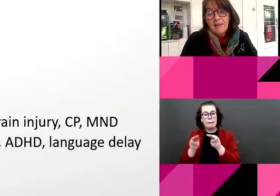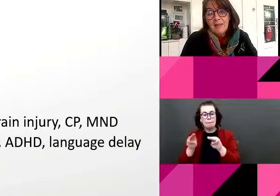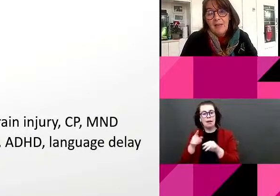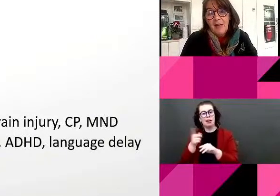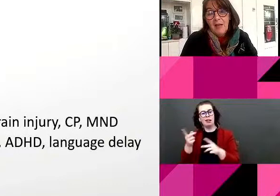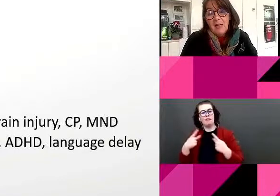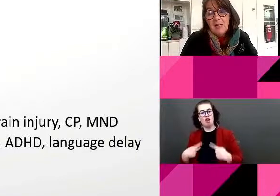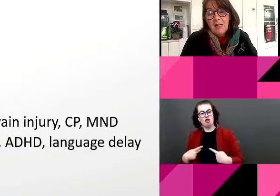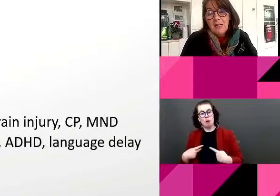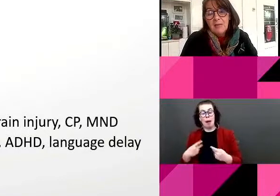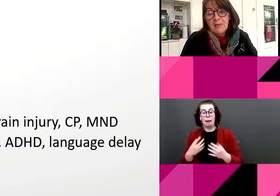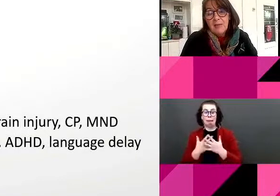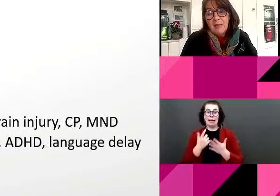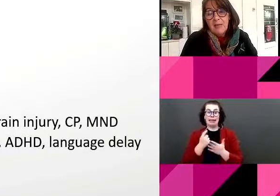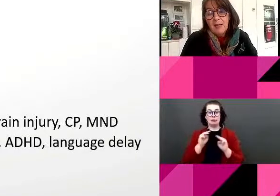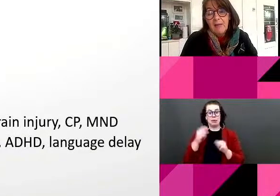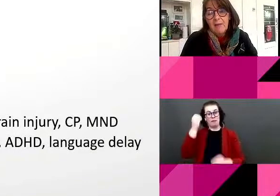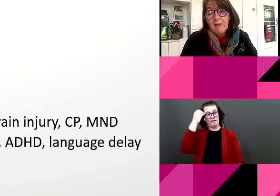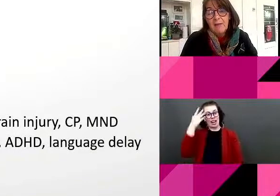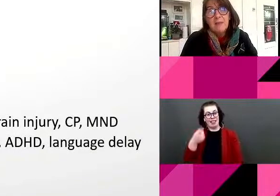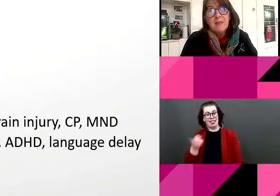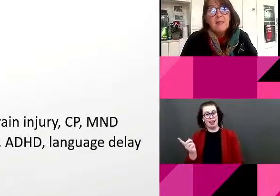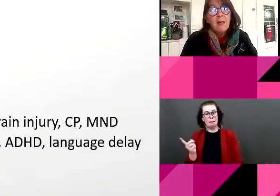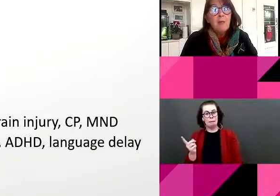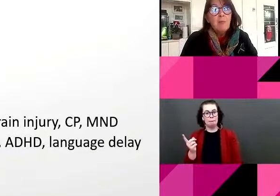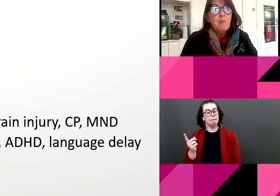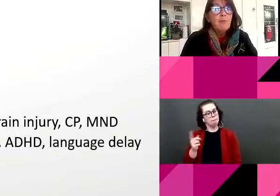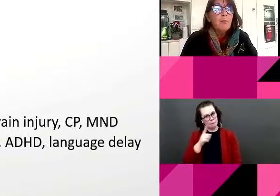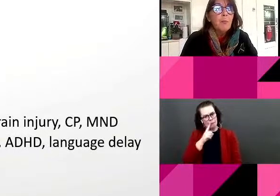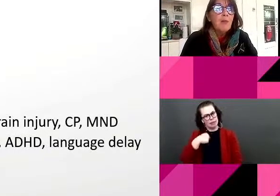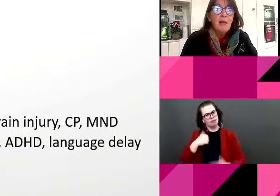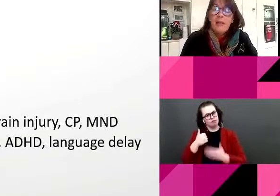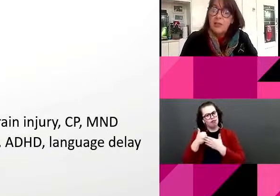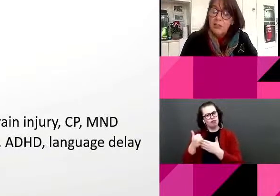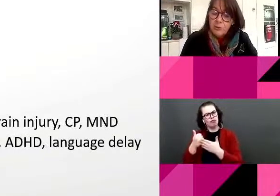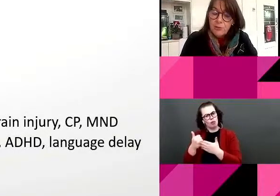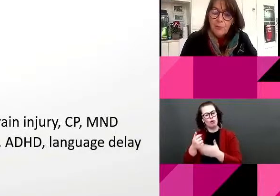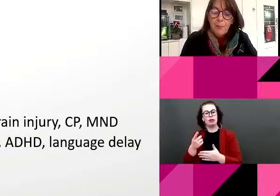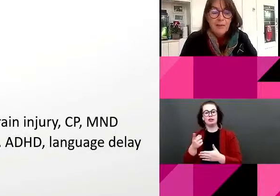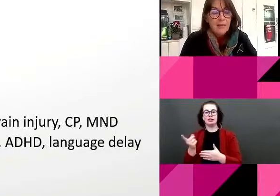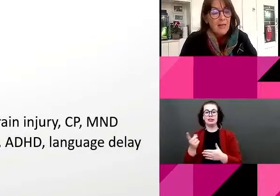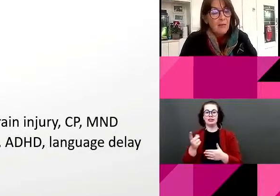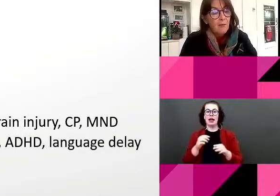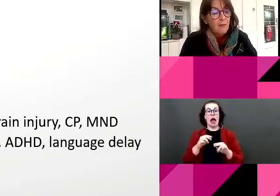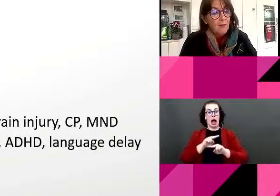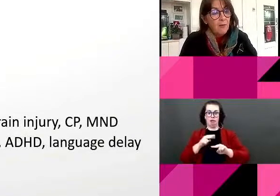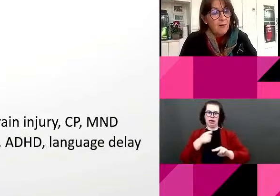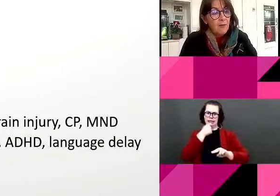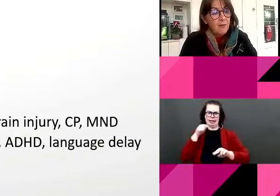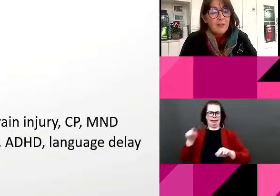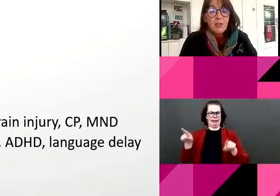And their needs, not saying that they're like children, but